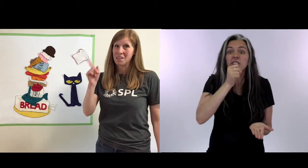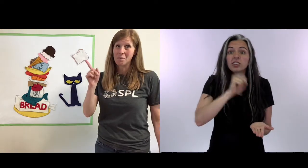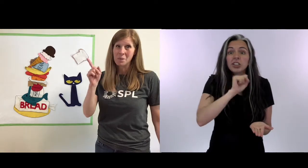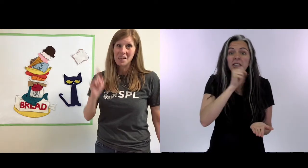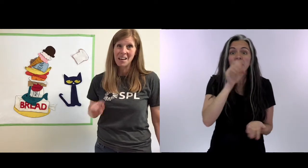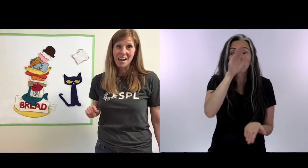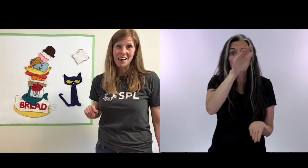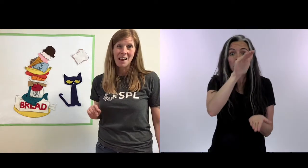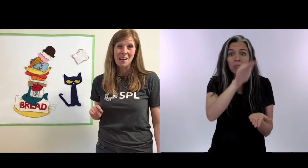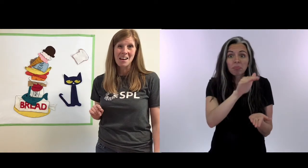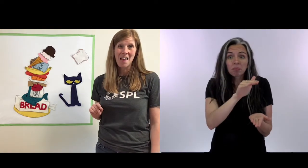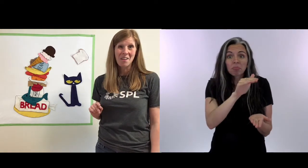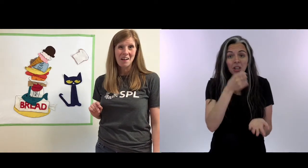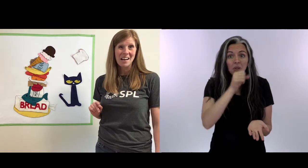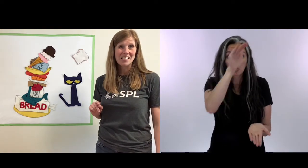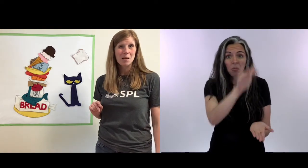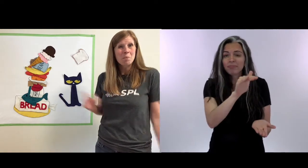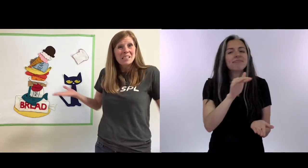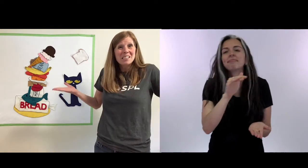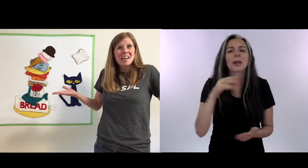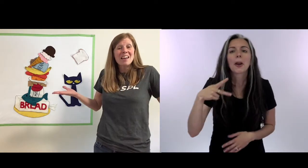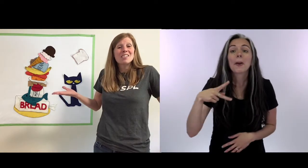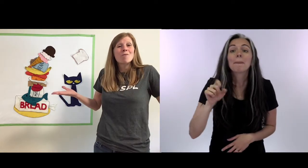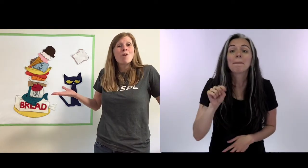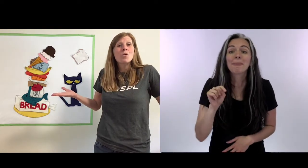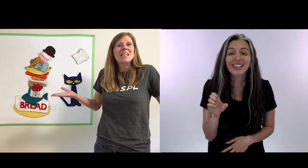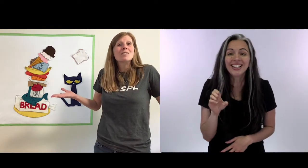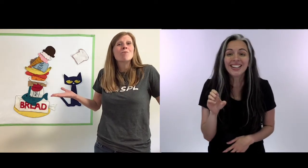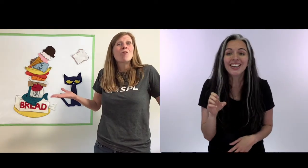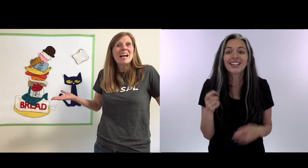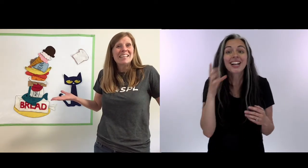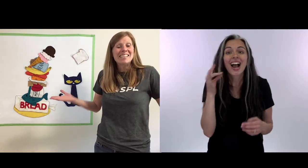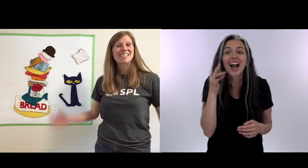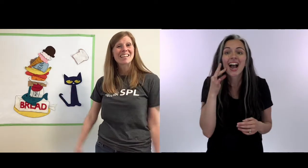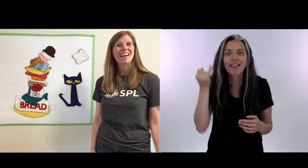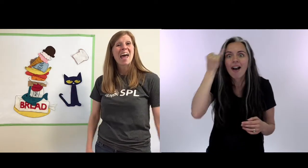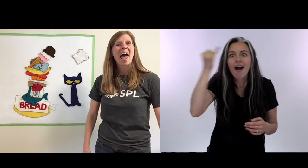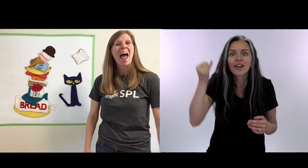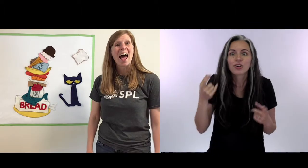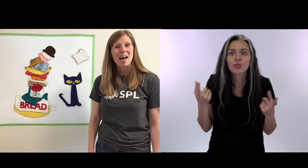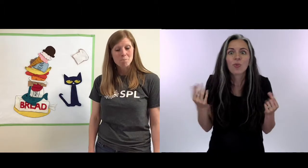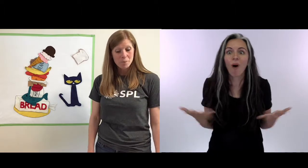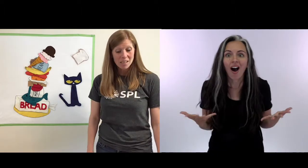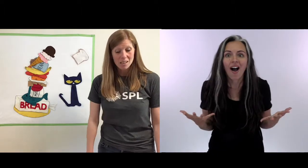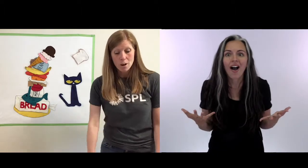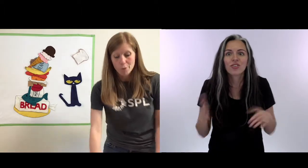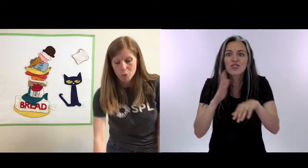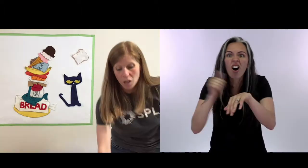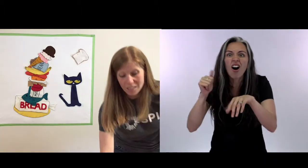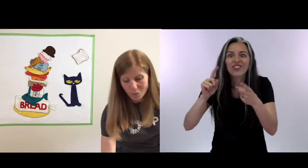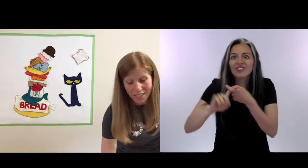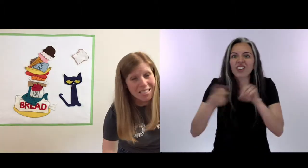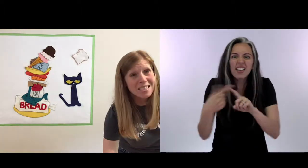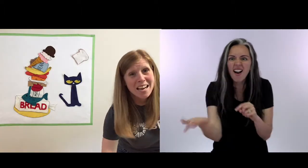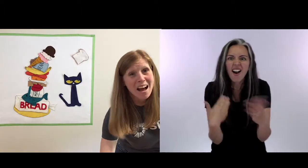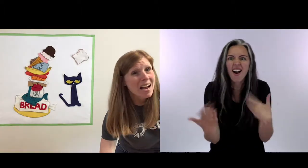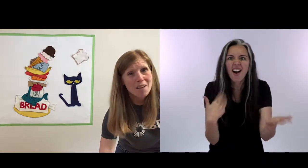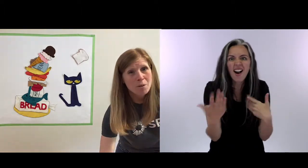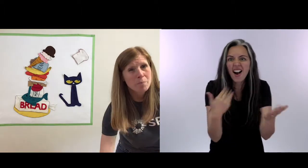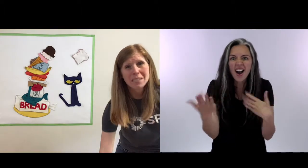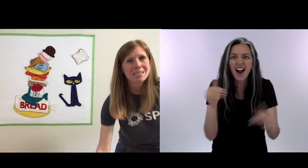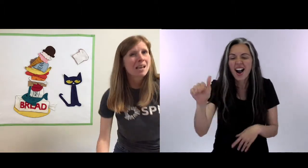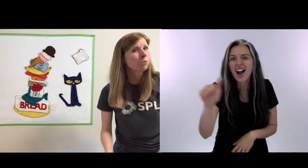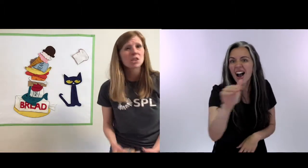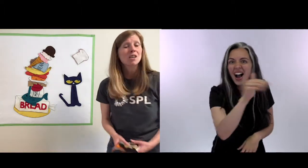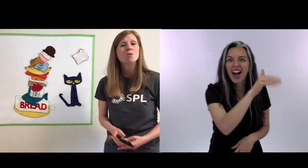But Pete had another idea. Pete decided to phone his friends. And Pete phoned all his friends and said, I